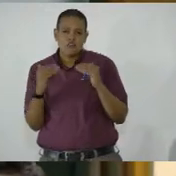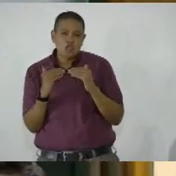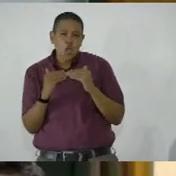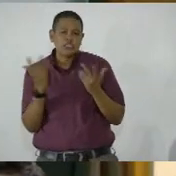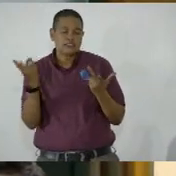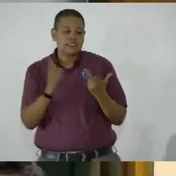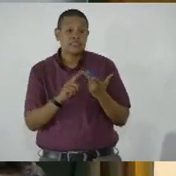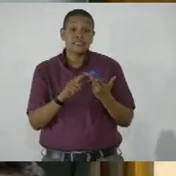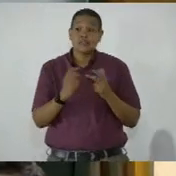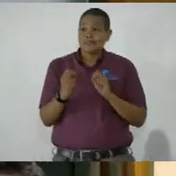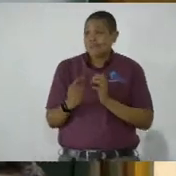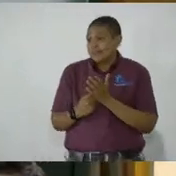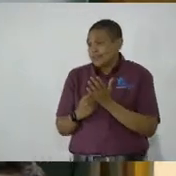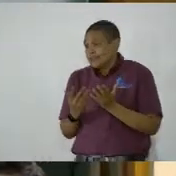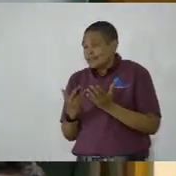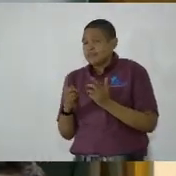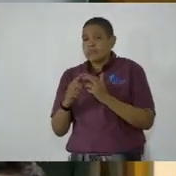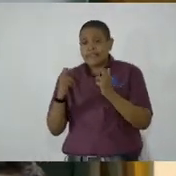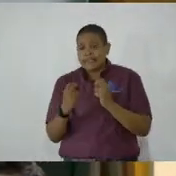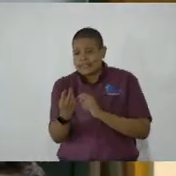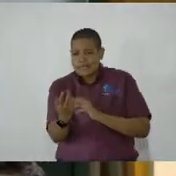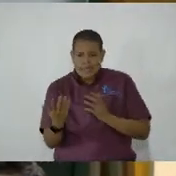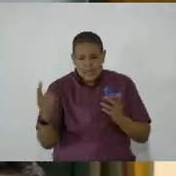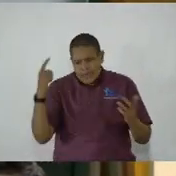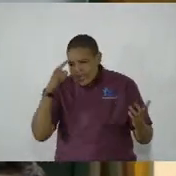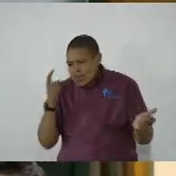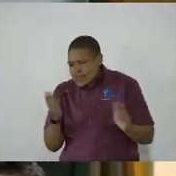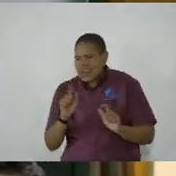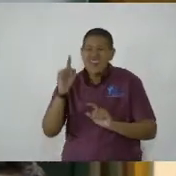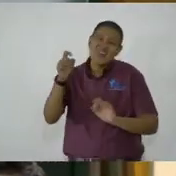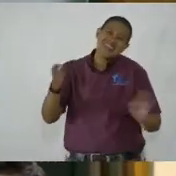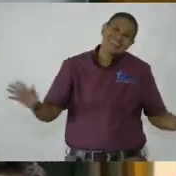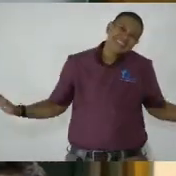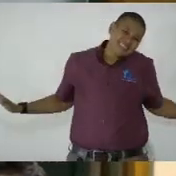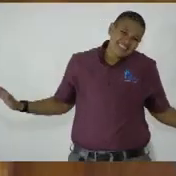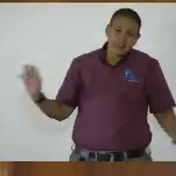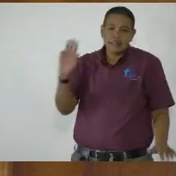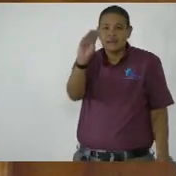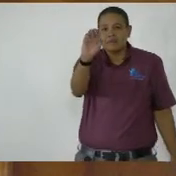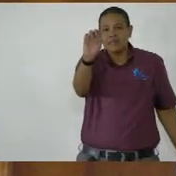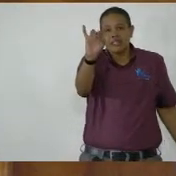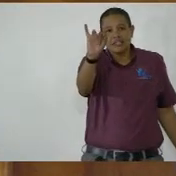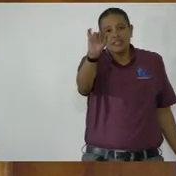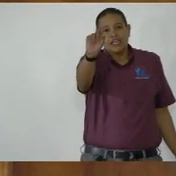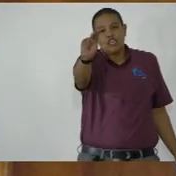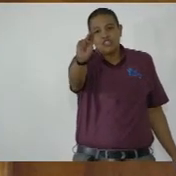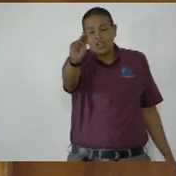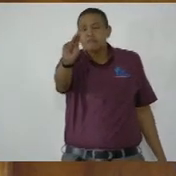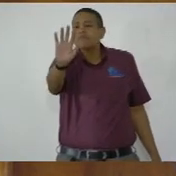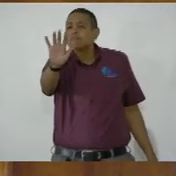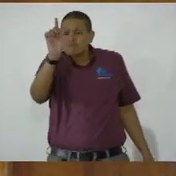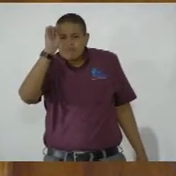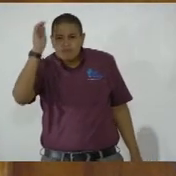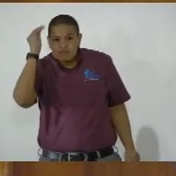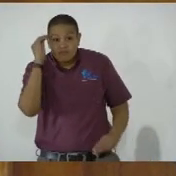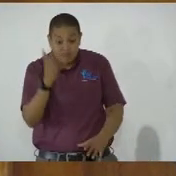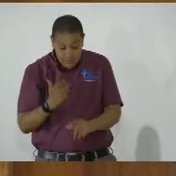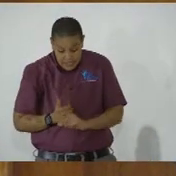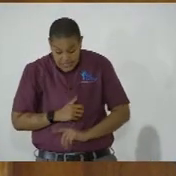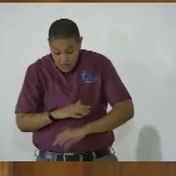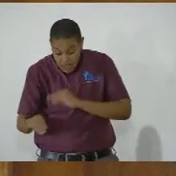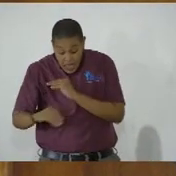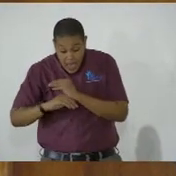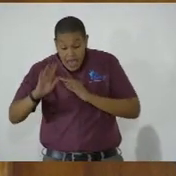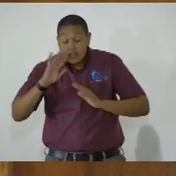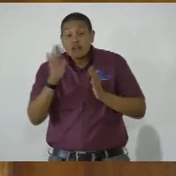cases, more mediation. Madam Speaker, what will aid in the disposal